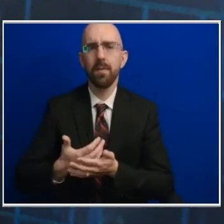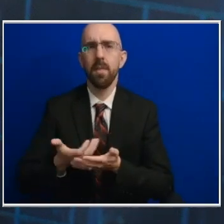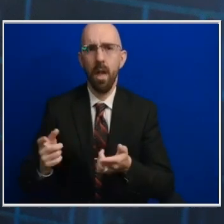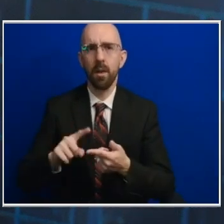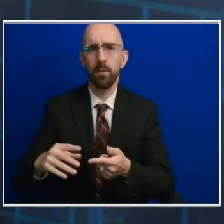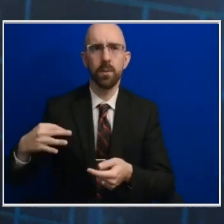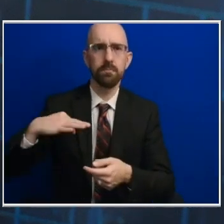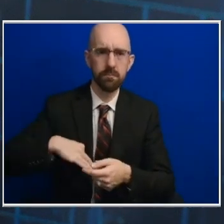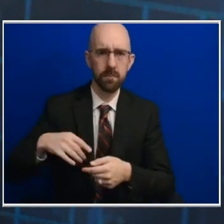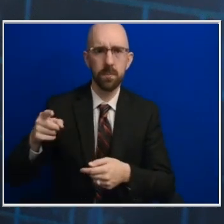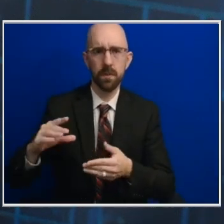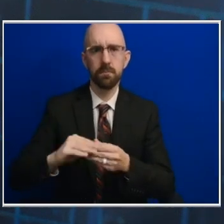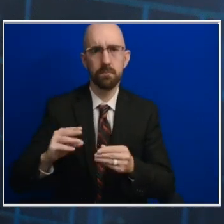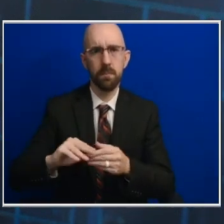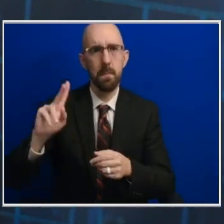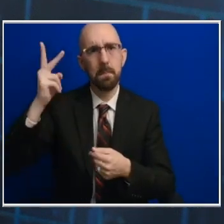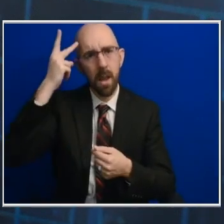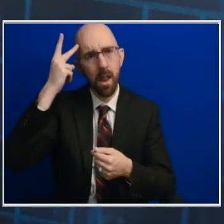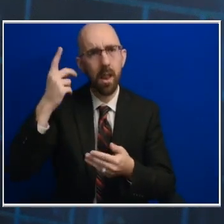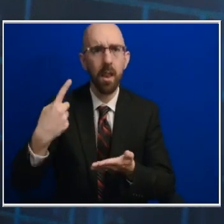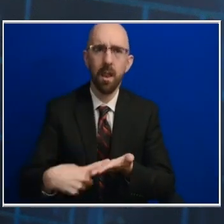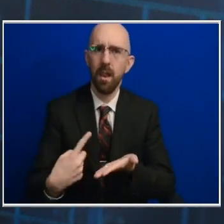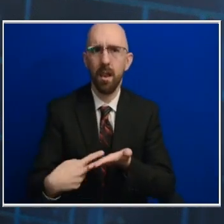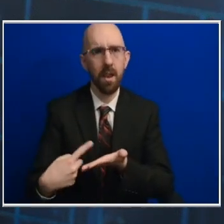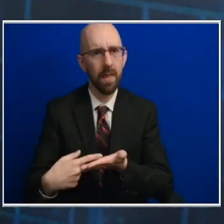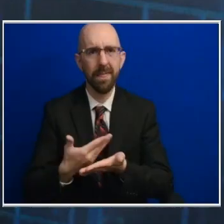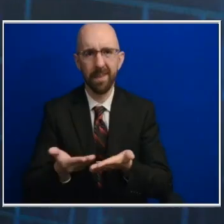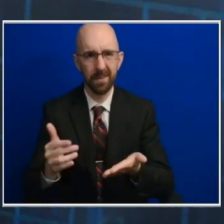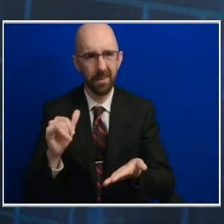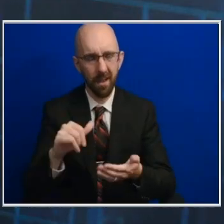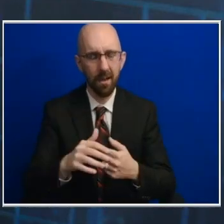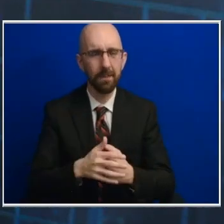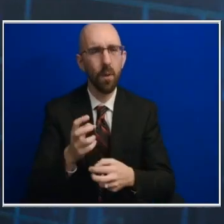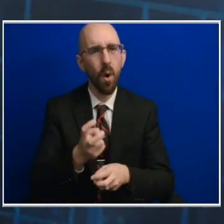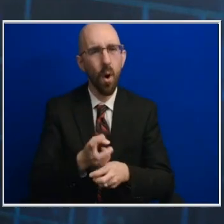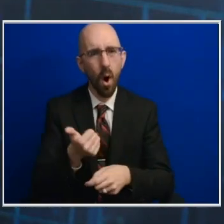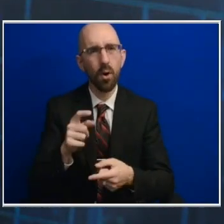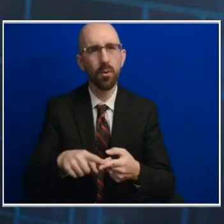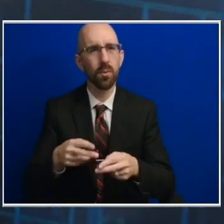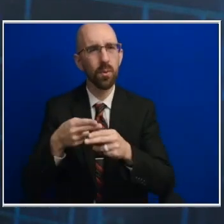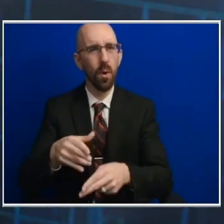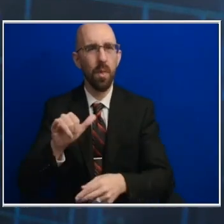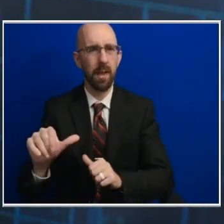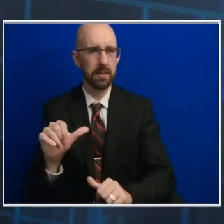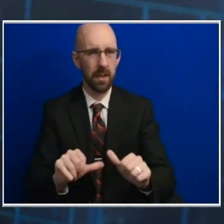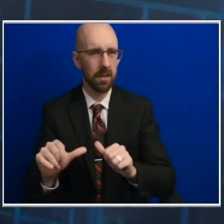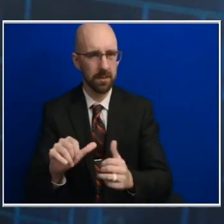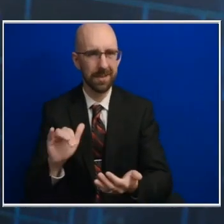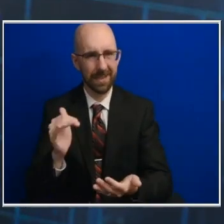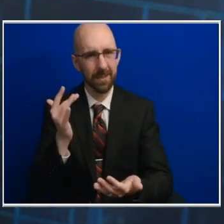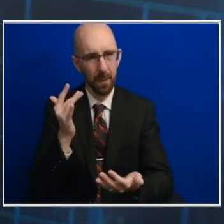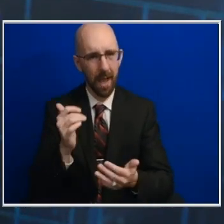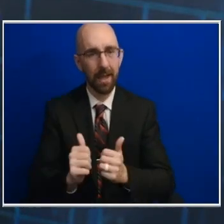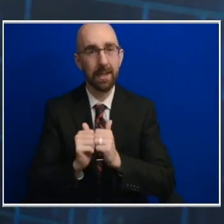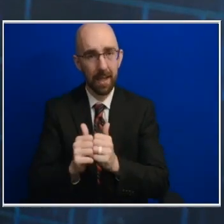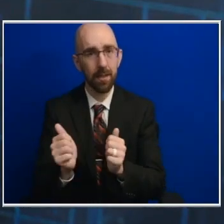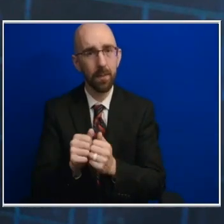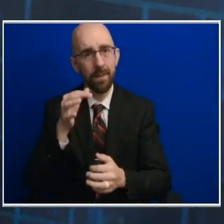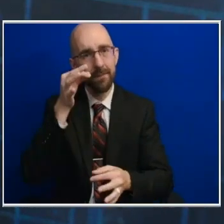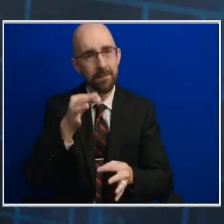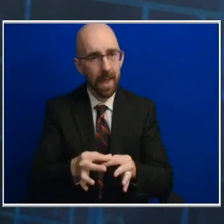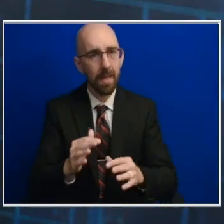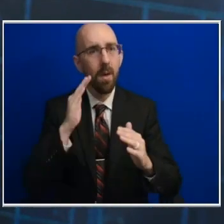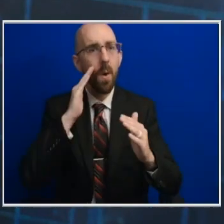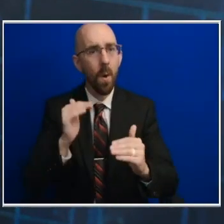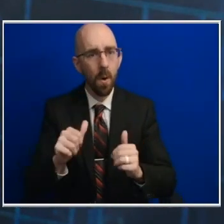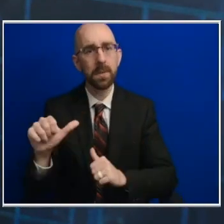they politicize the information. It's harder then to call it science. And that's why together with Faith, Hope, and Science, we